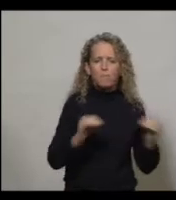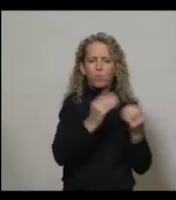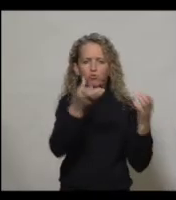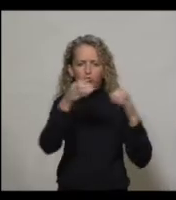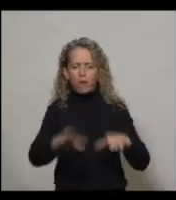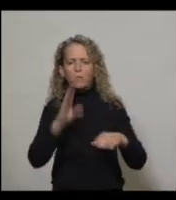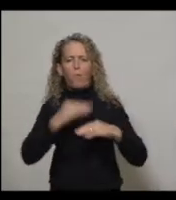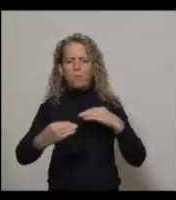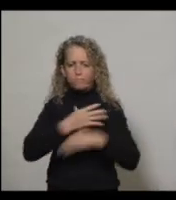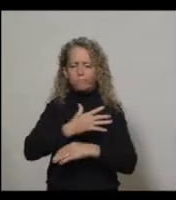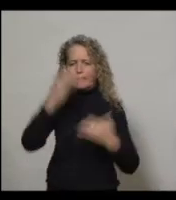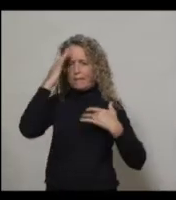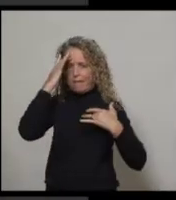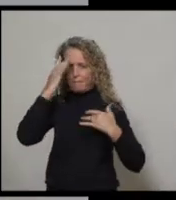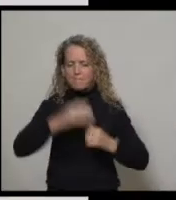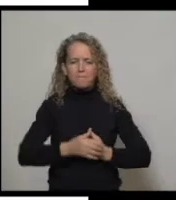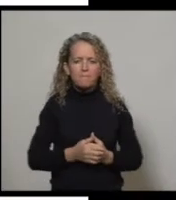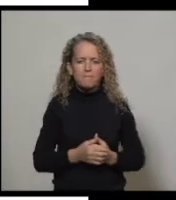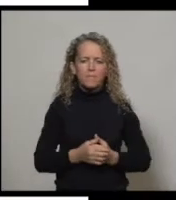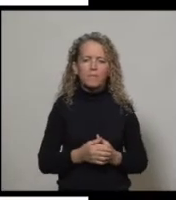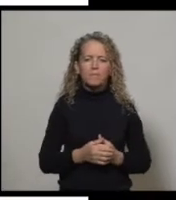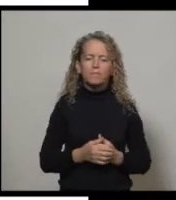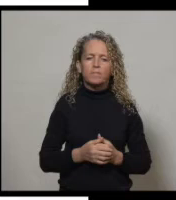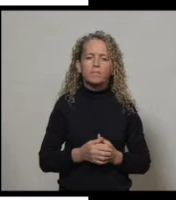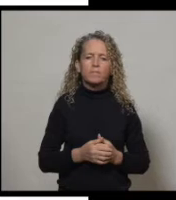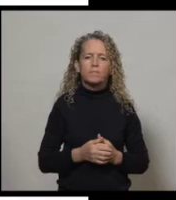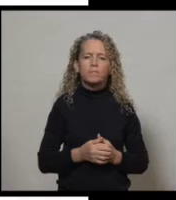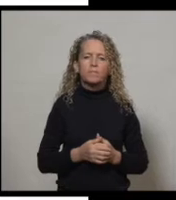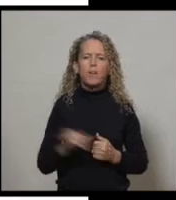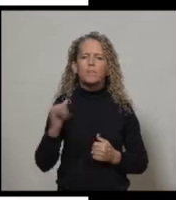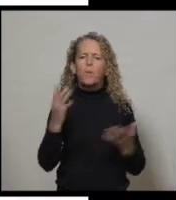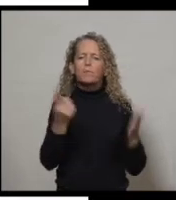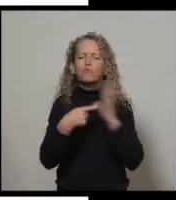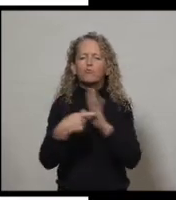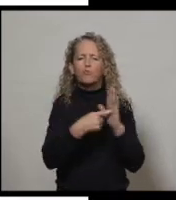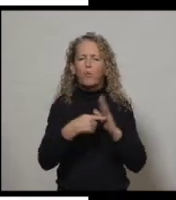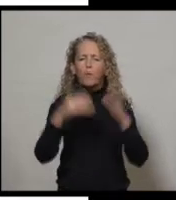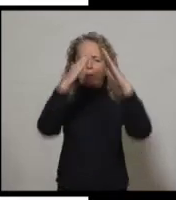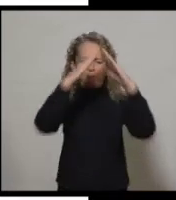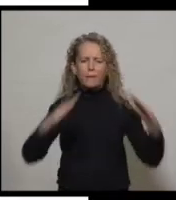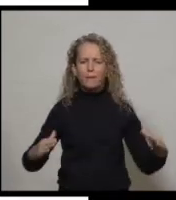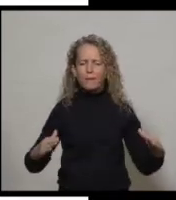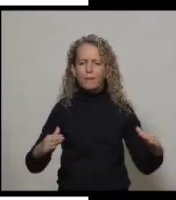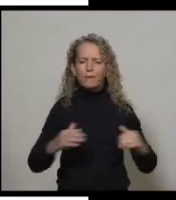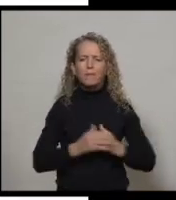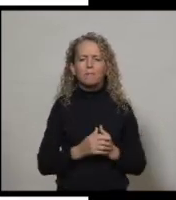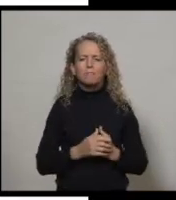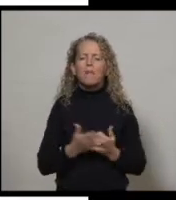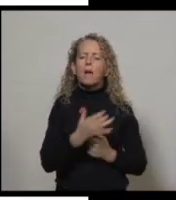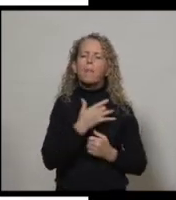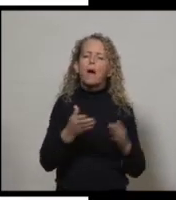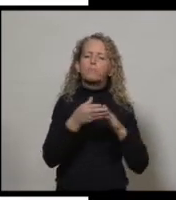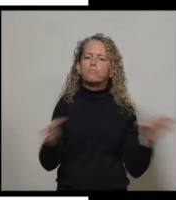these. The other thing that we wanted to show was the pyramid. So the original ACEs pyramid started with the adverse childhood experiences,